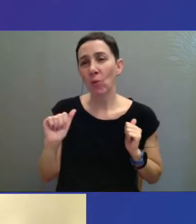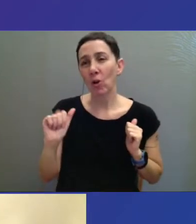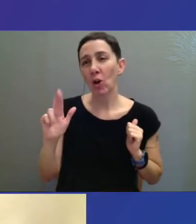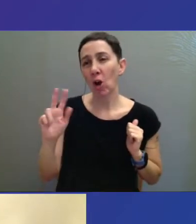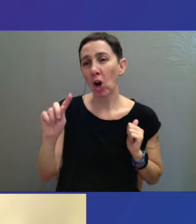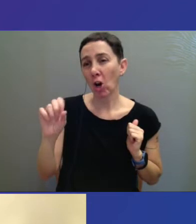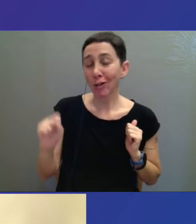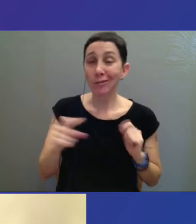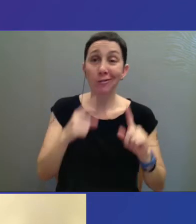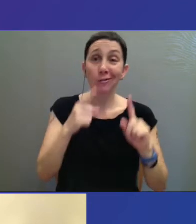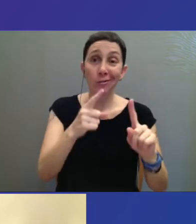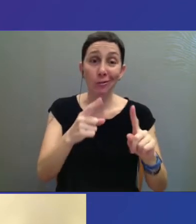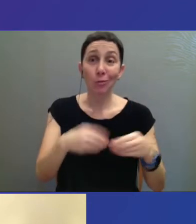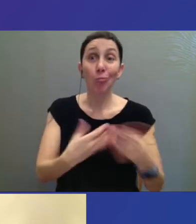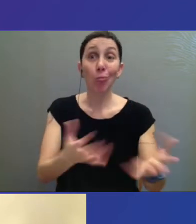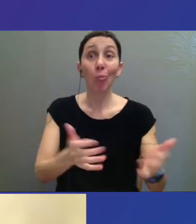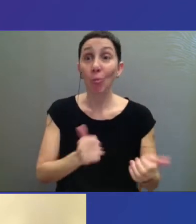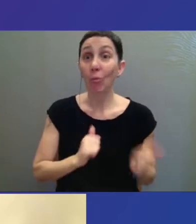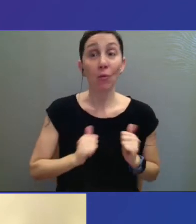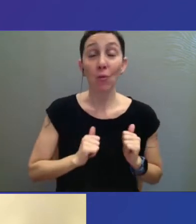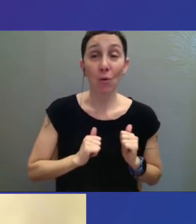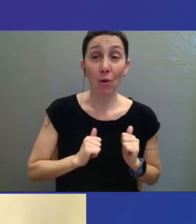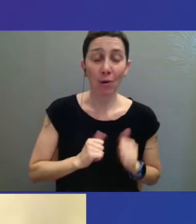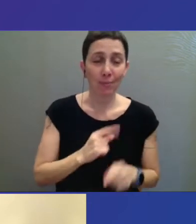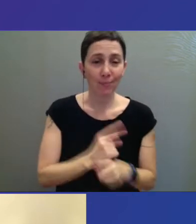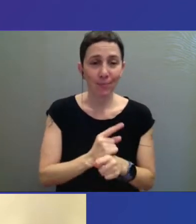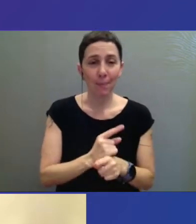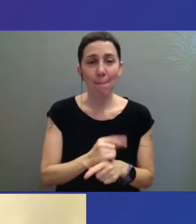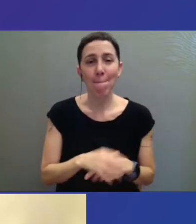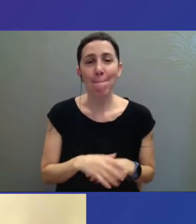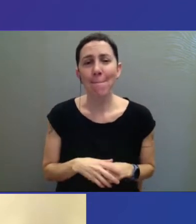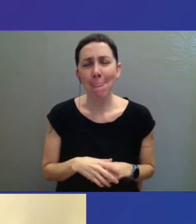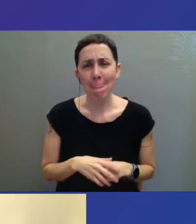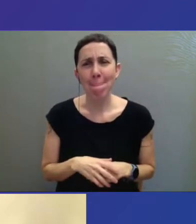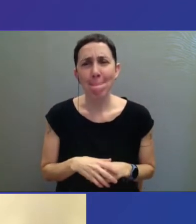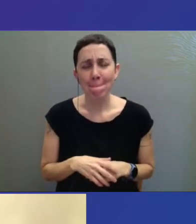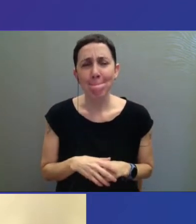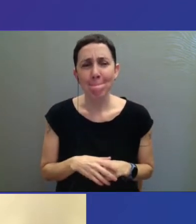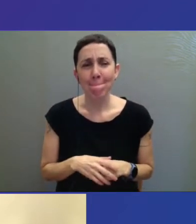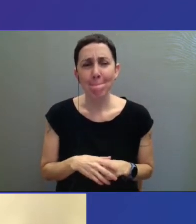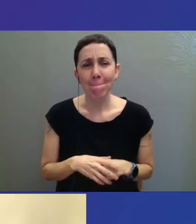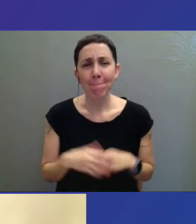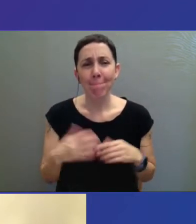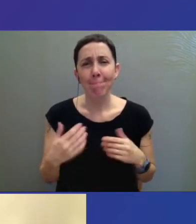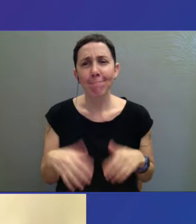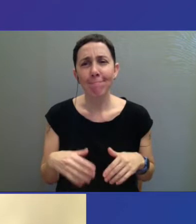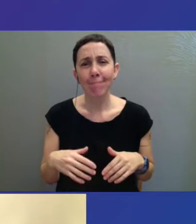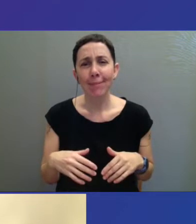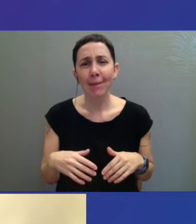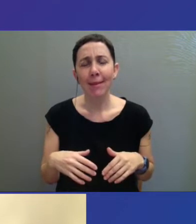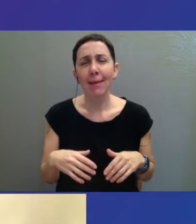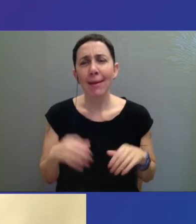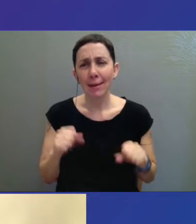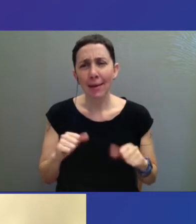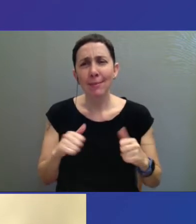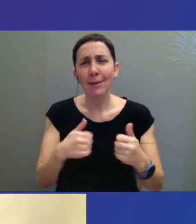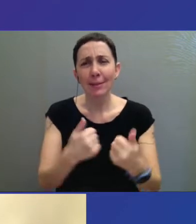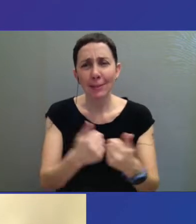performance, right? Performing arts, and it's so challenging. I think I mentioned this at some other point,